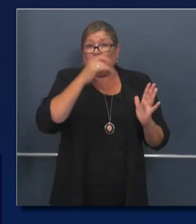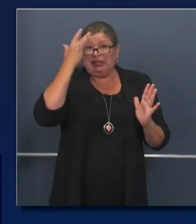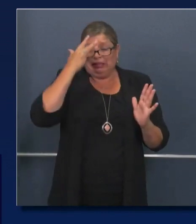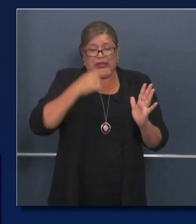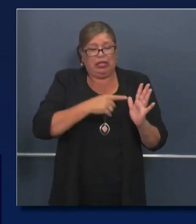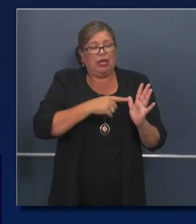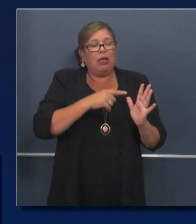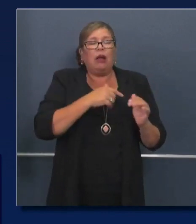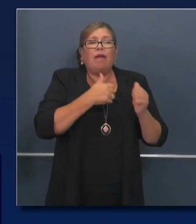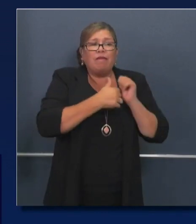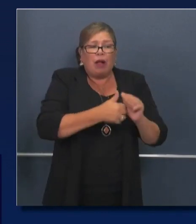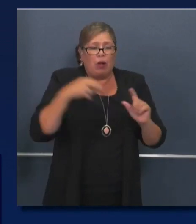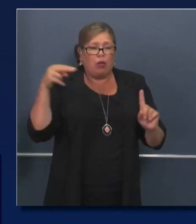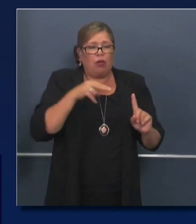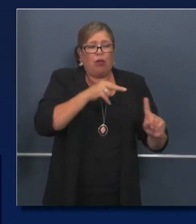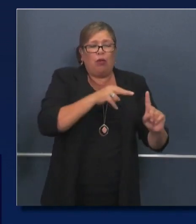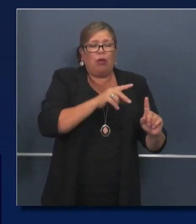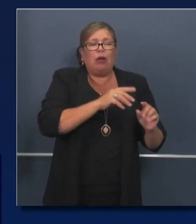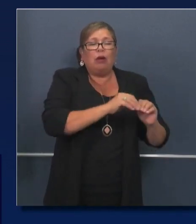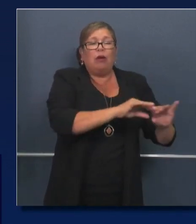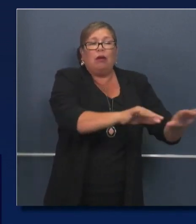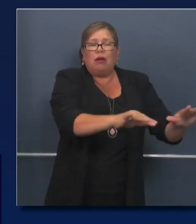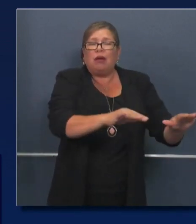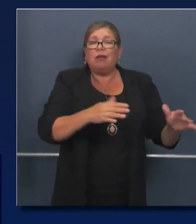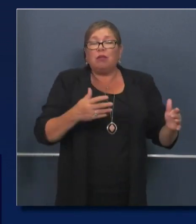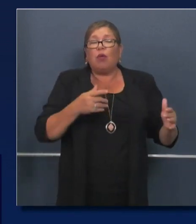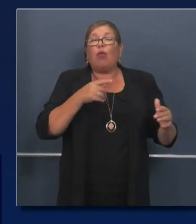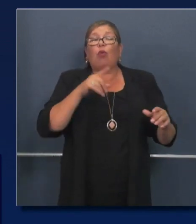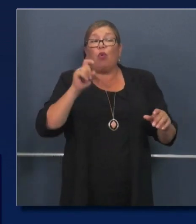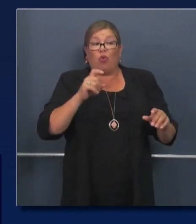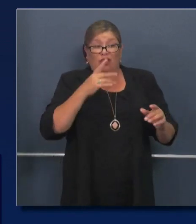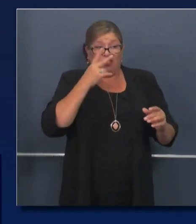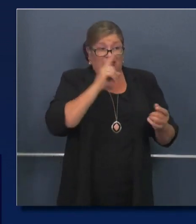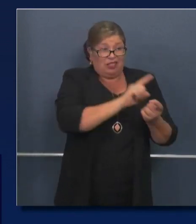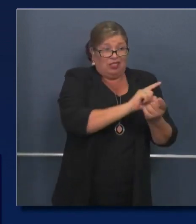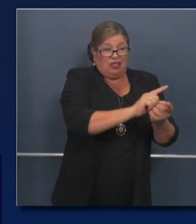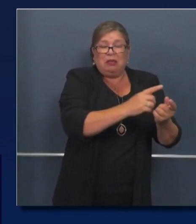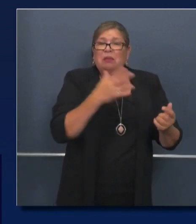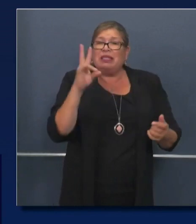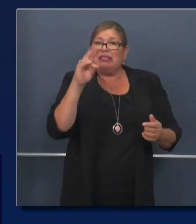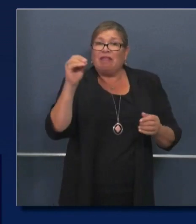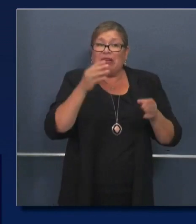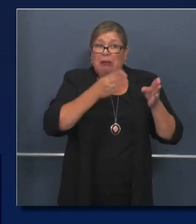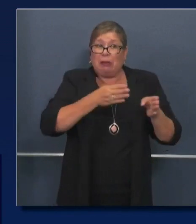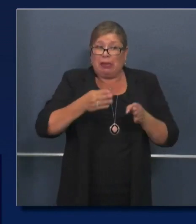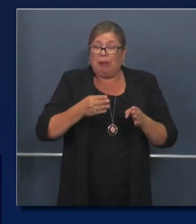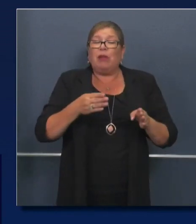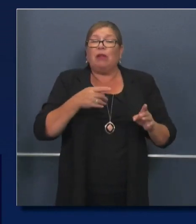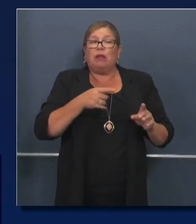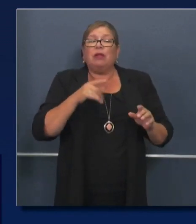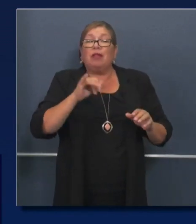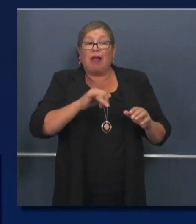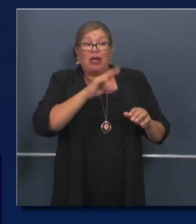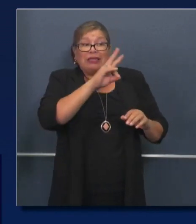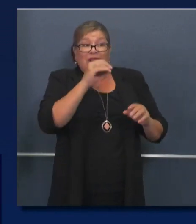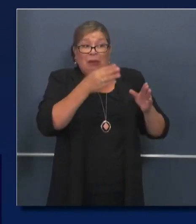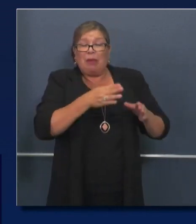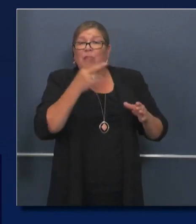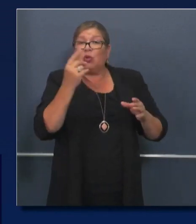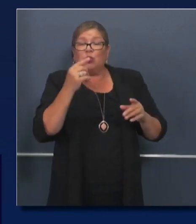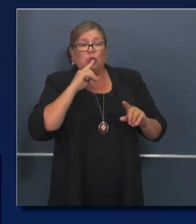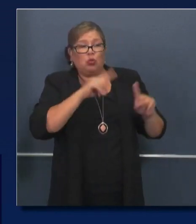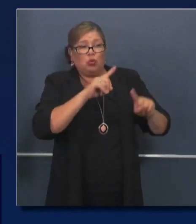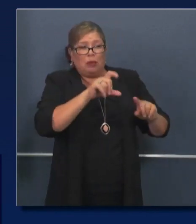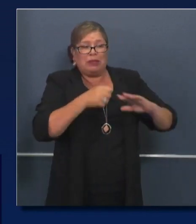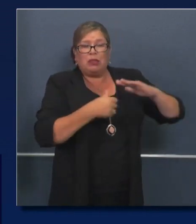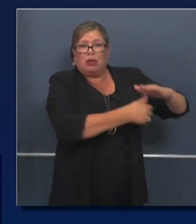test and then quarantine safely, understood where those transmission points might have been. And as they